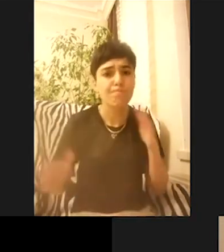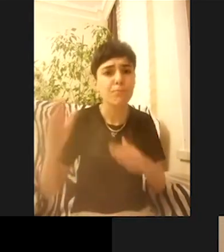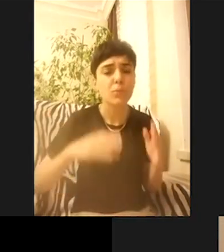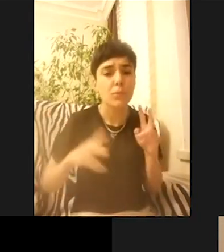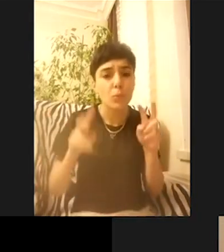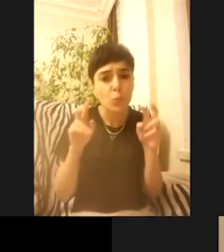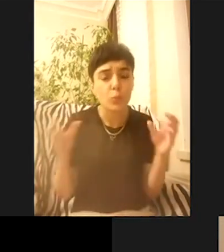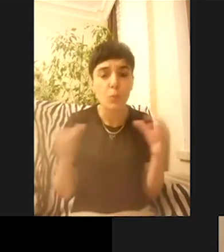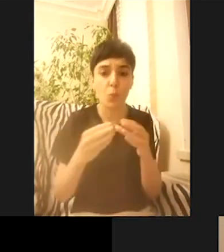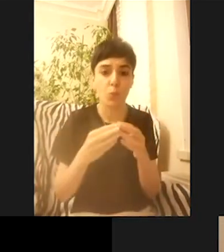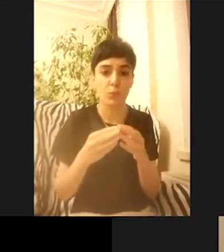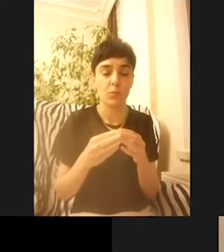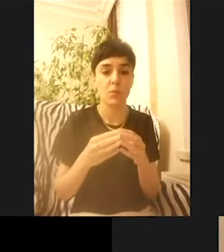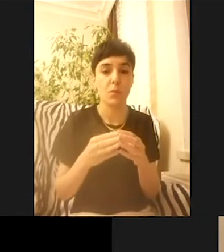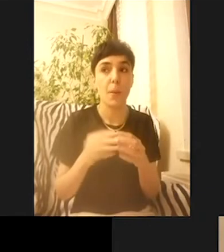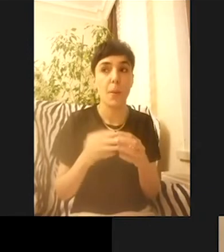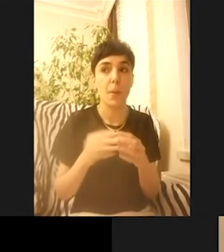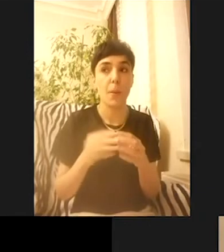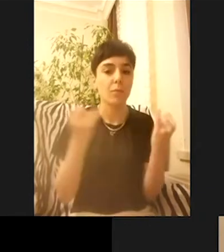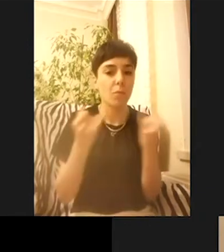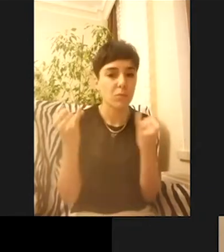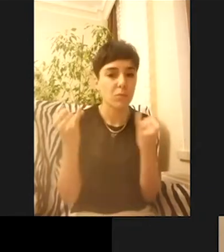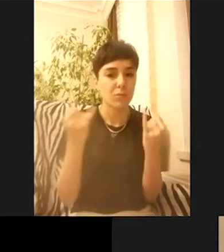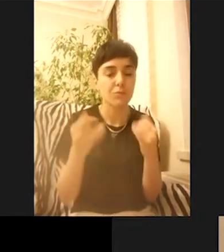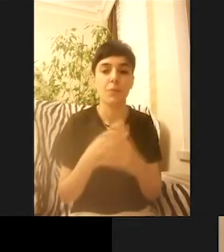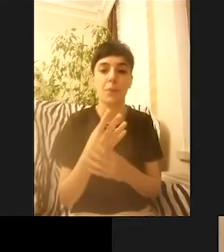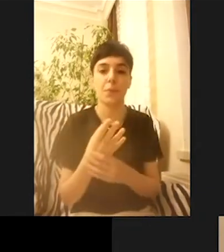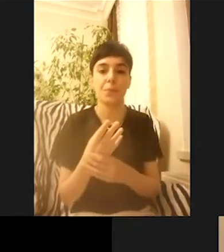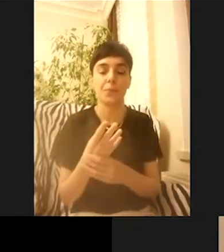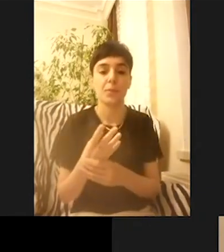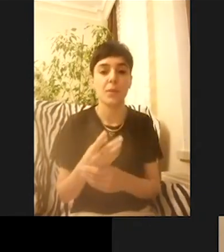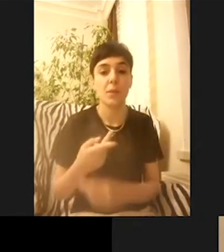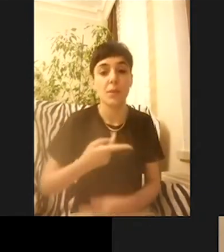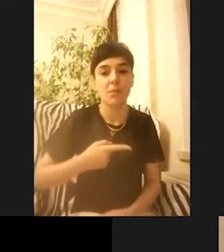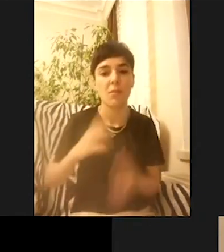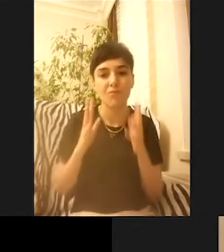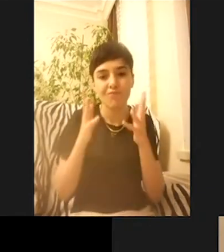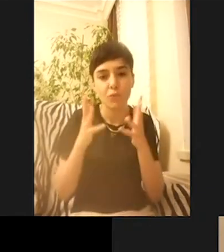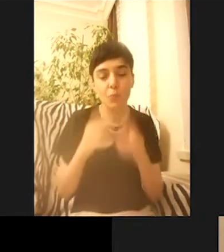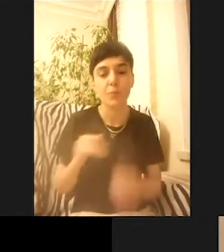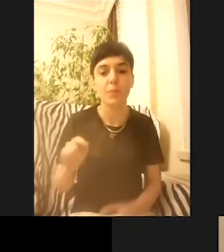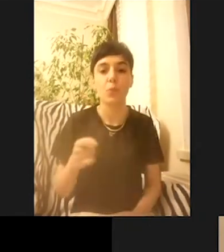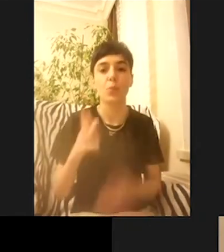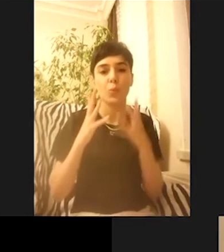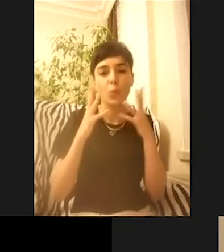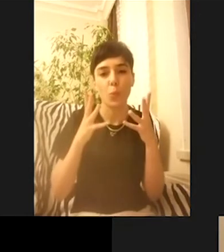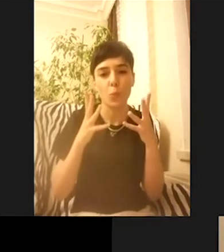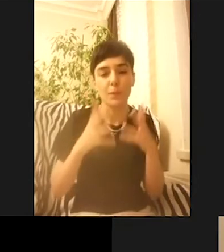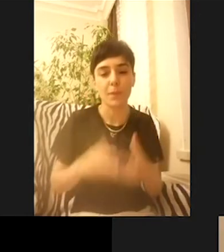transphobia and Kurdphobia is apparent among Pride Committee organizers. this